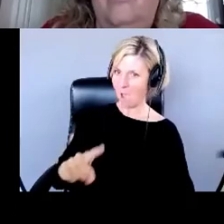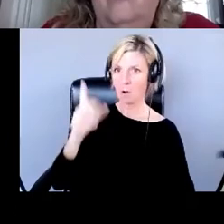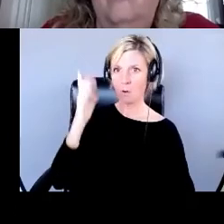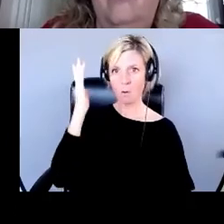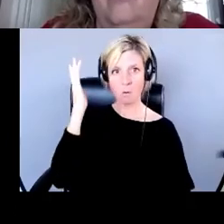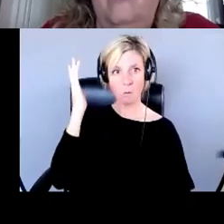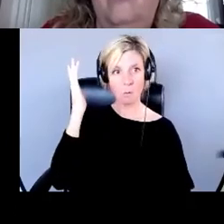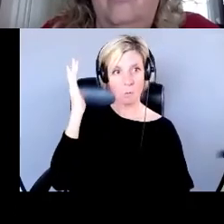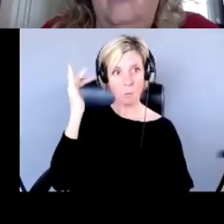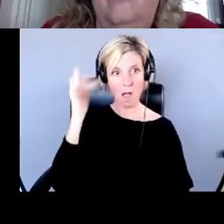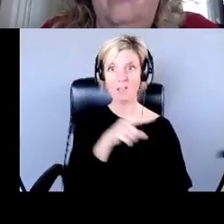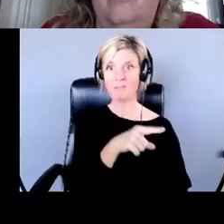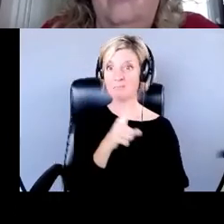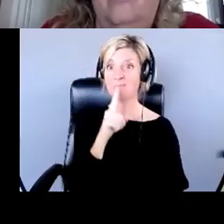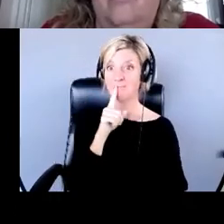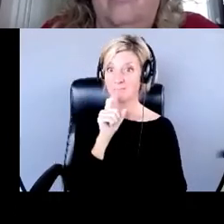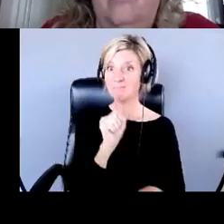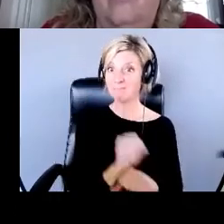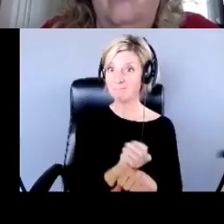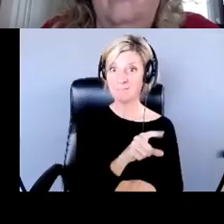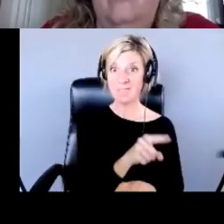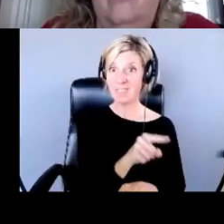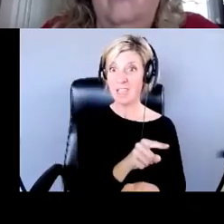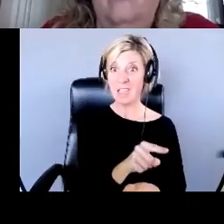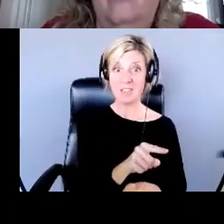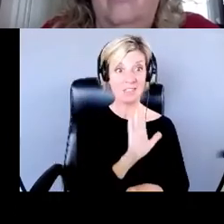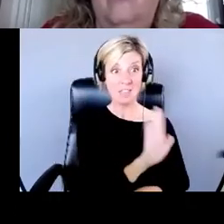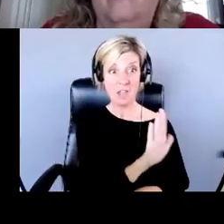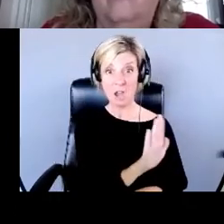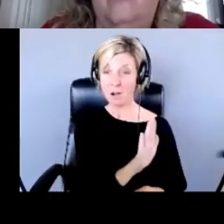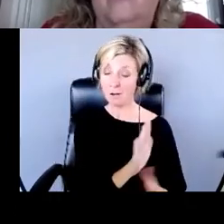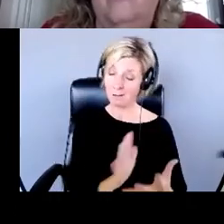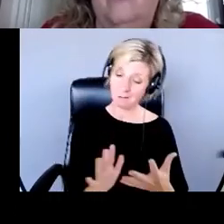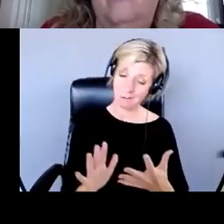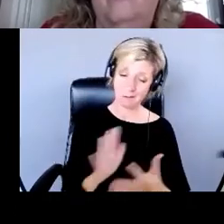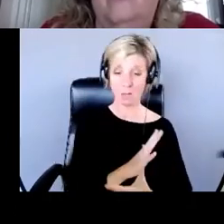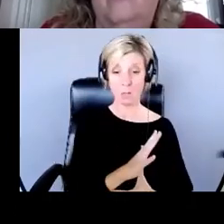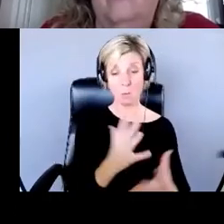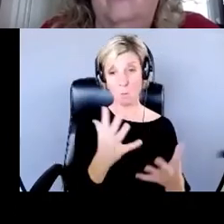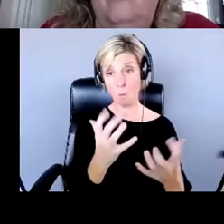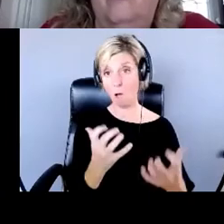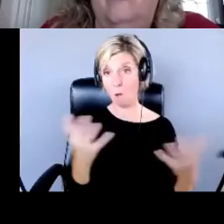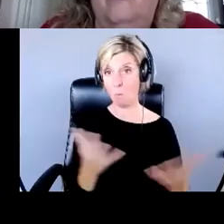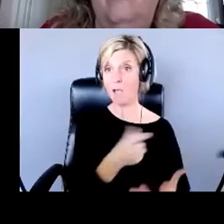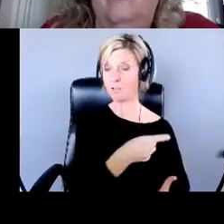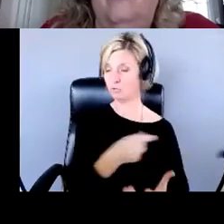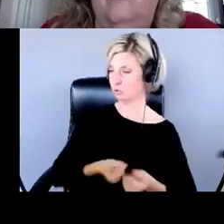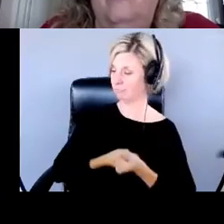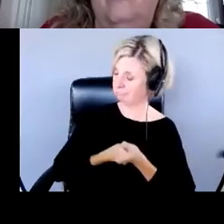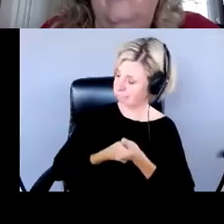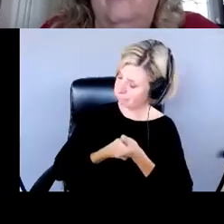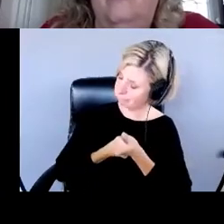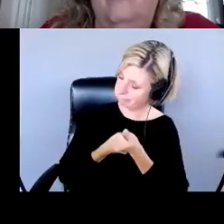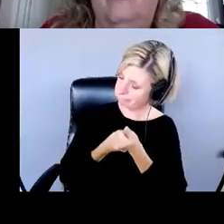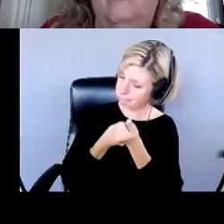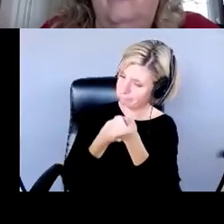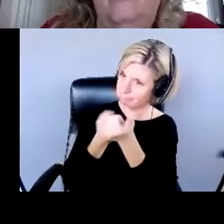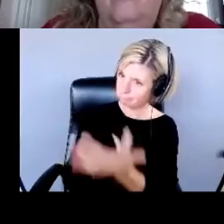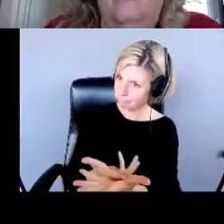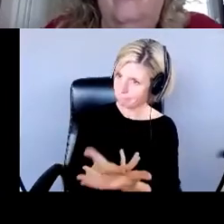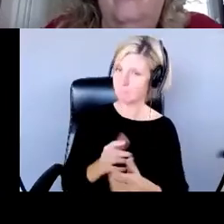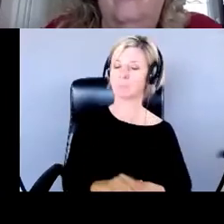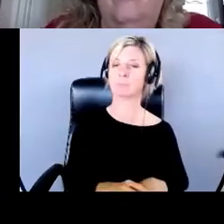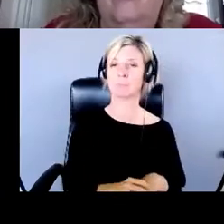really wanting to talk to them and hear what's going on. So the person-centered